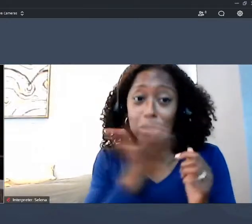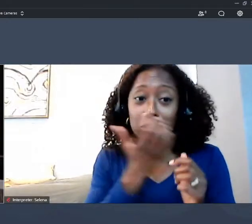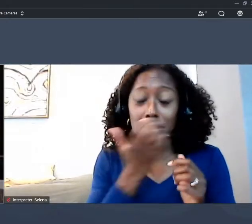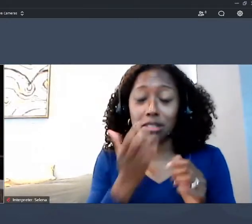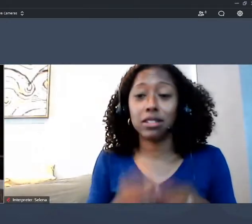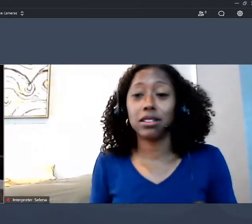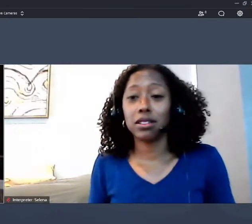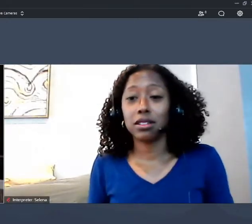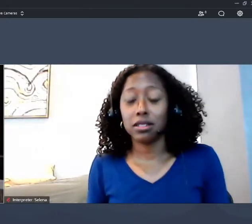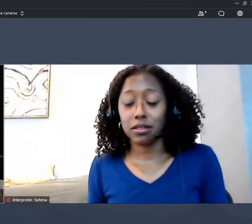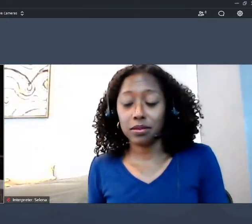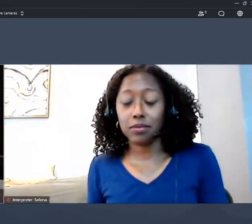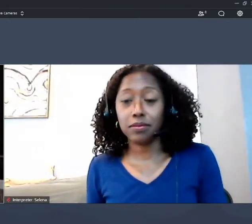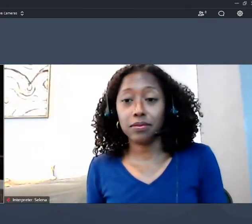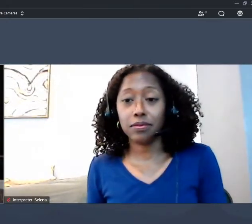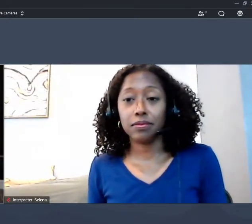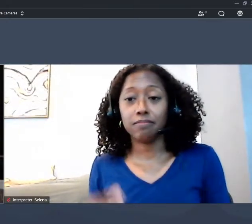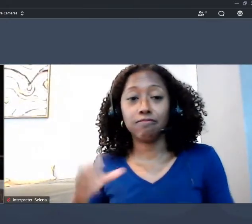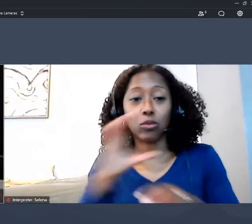Colleagues, I want to reiterate,